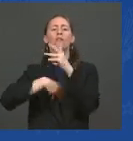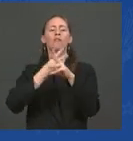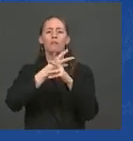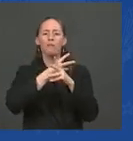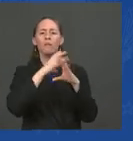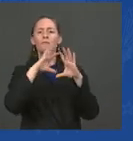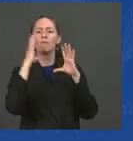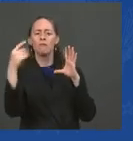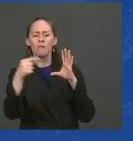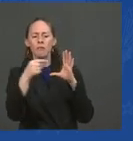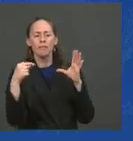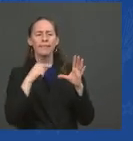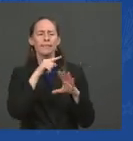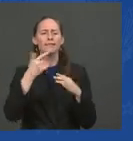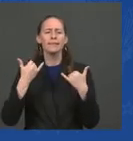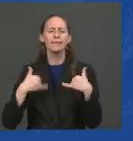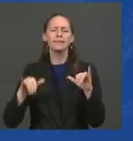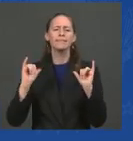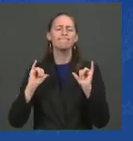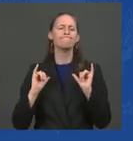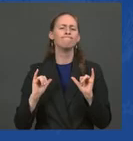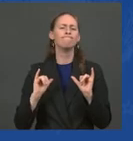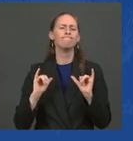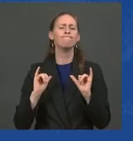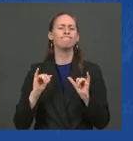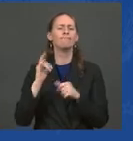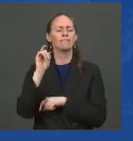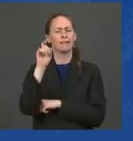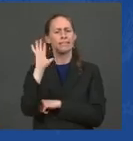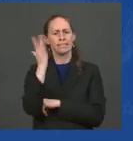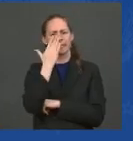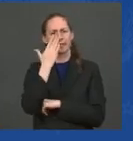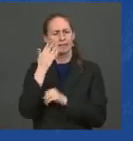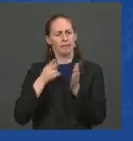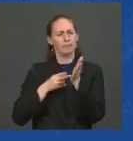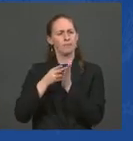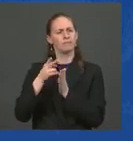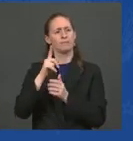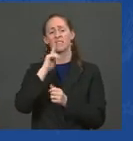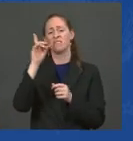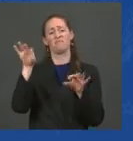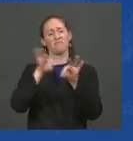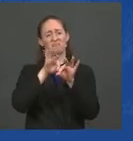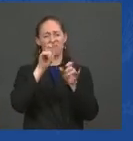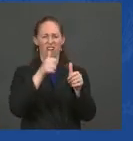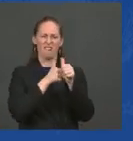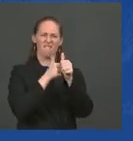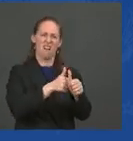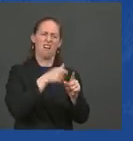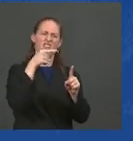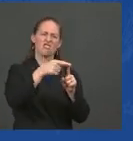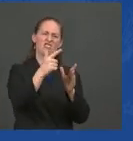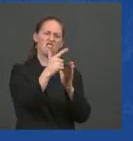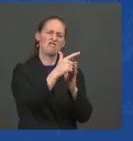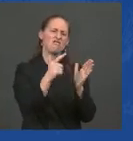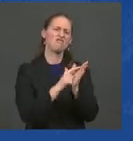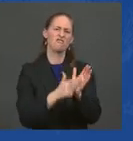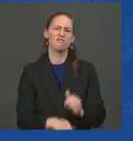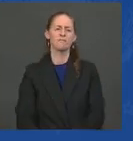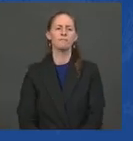It elevated our conception, as Chris said, of the rule of law. It set a